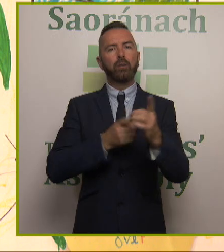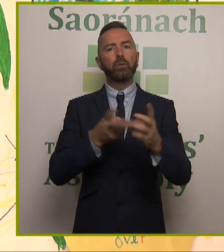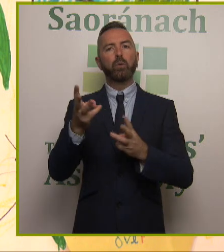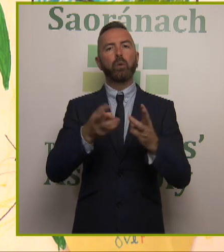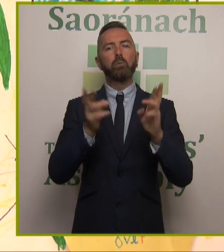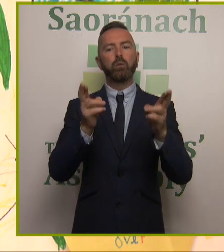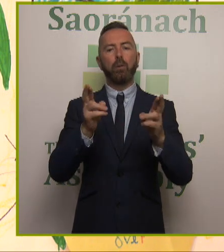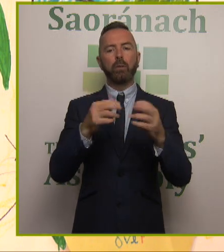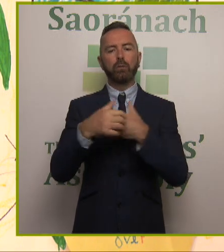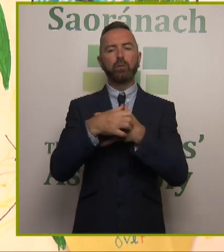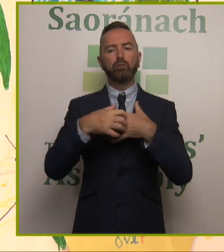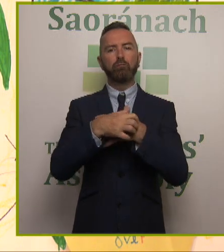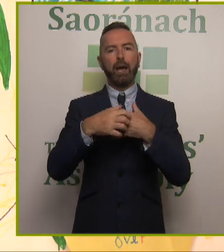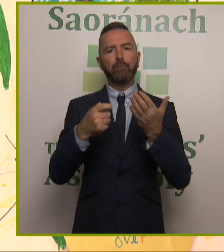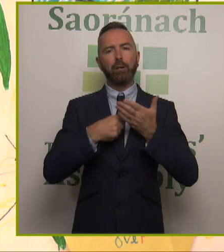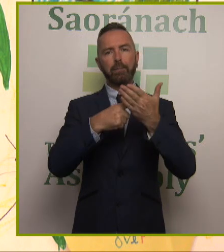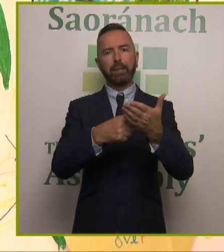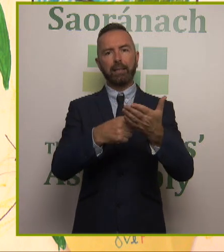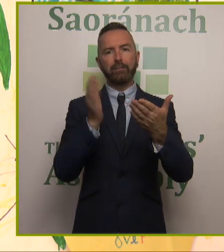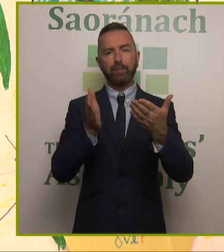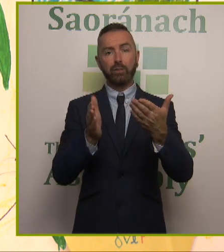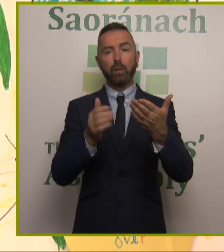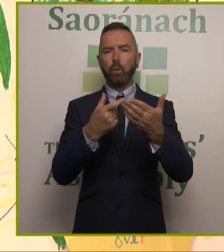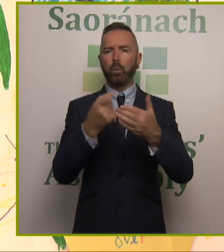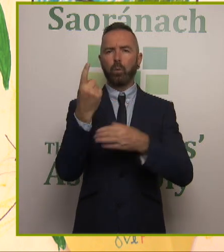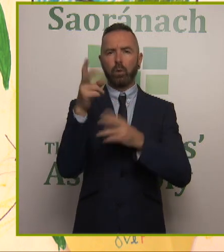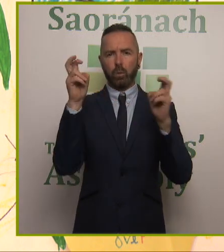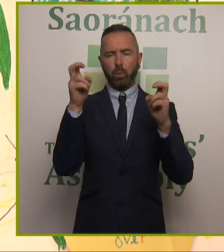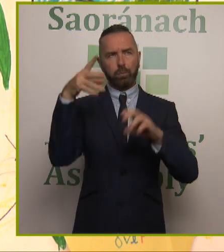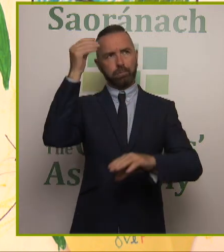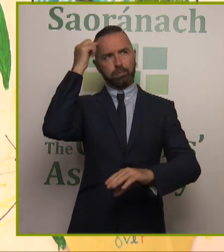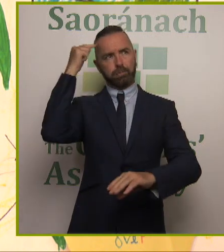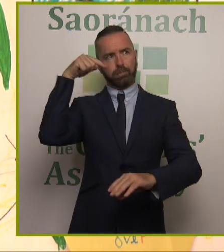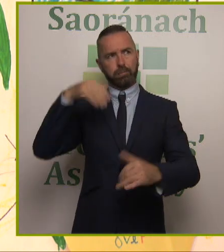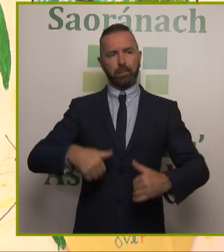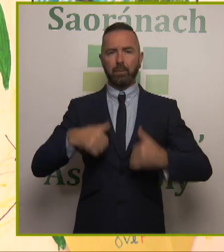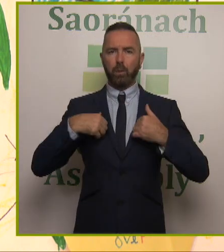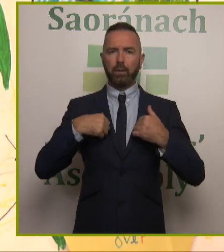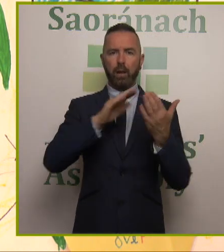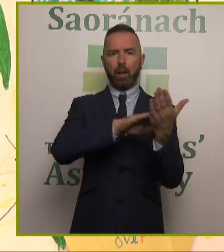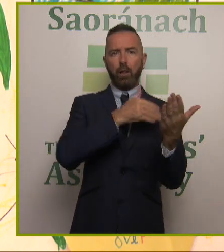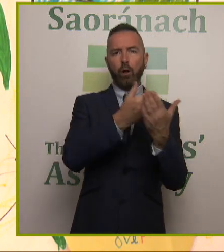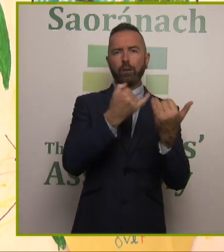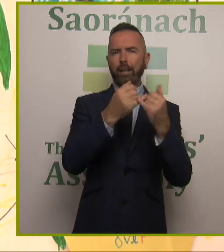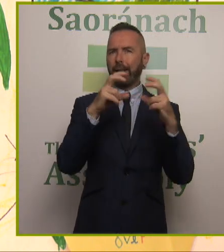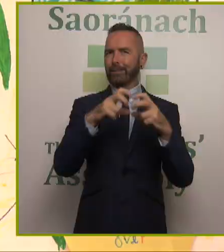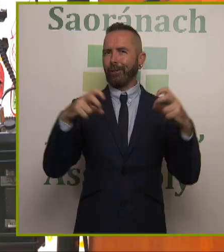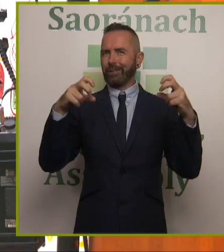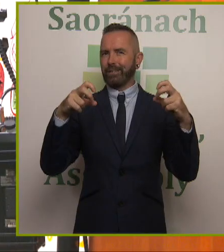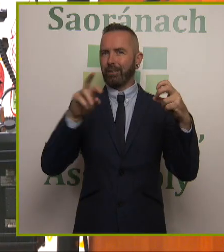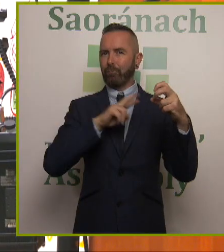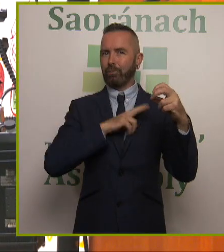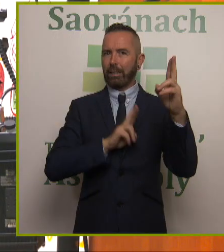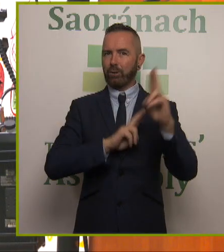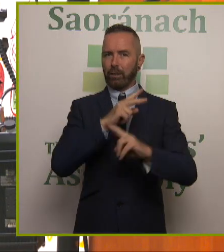to draft the recommendations. A quote has come to mind this morning for me that, like, laws are like sausages. You really